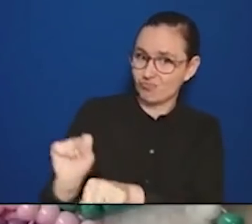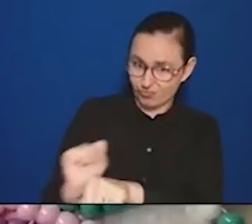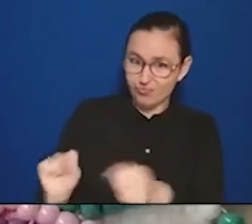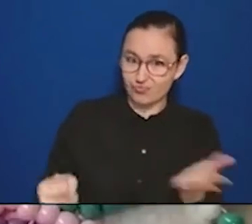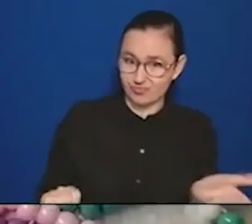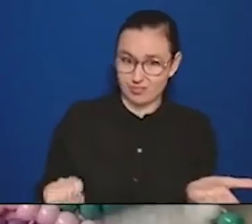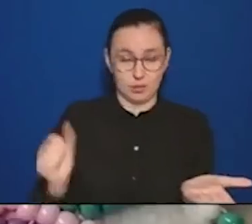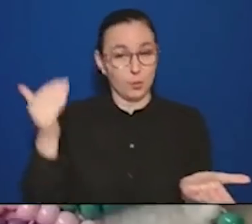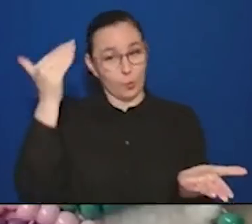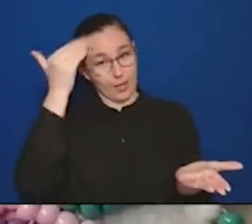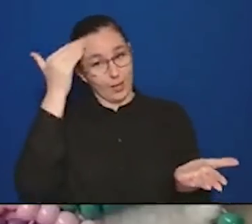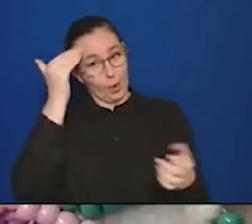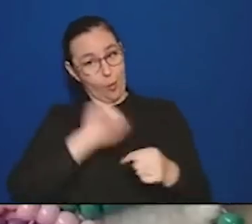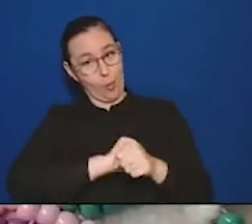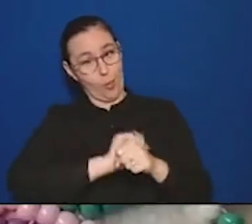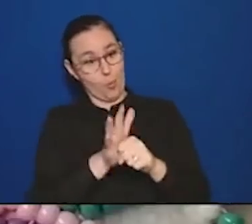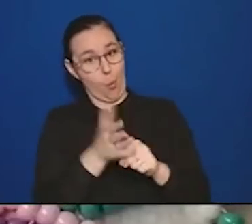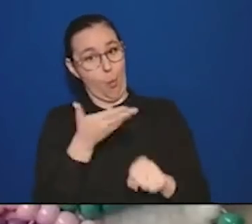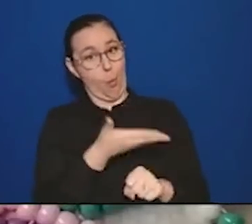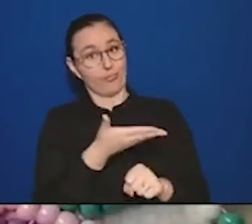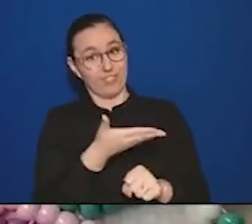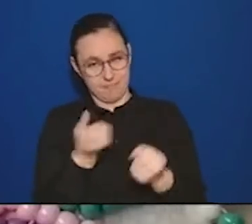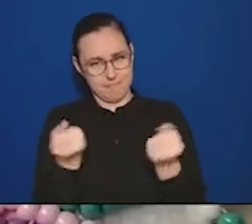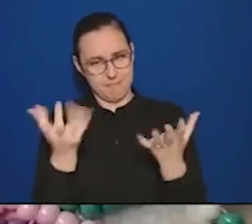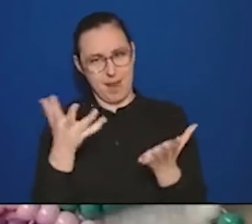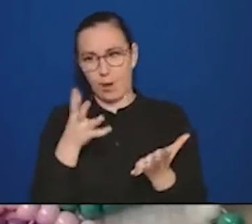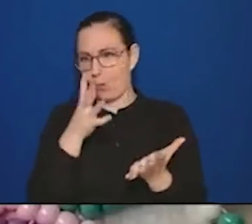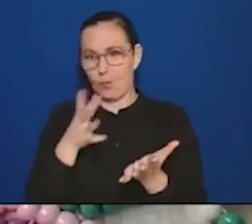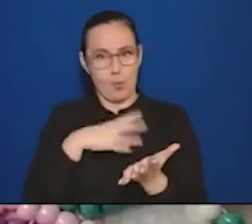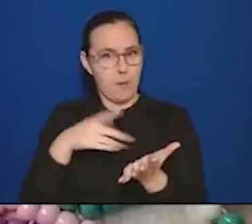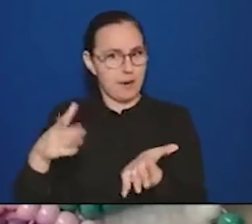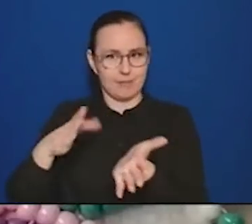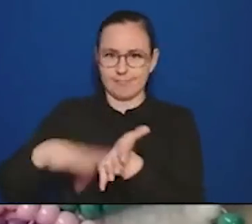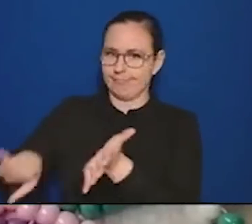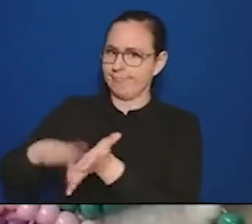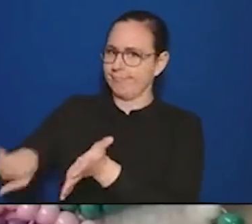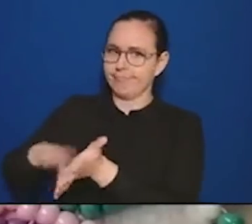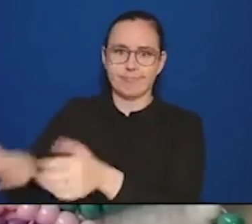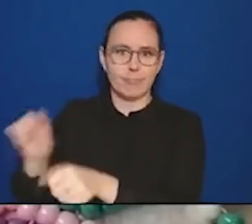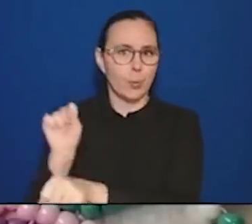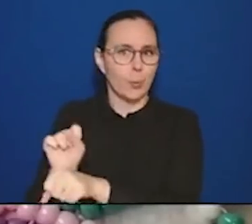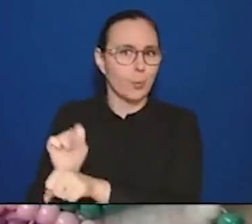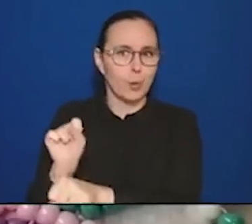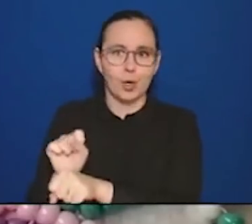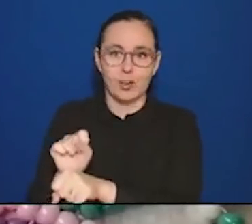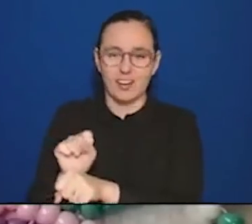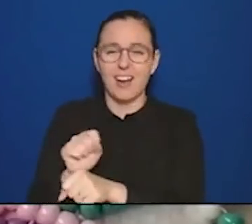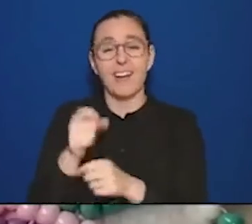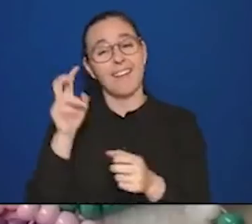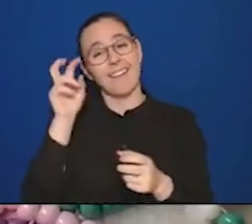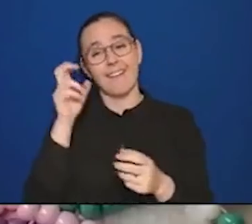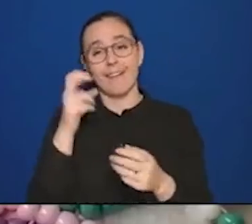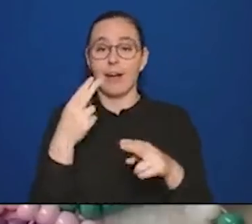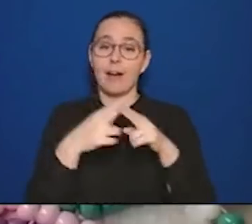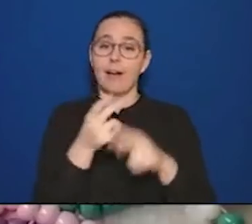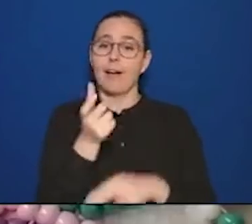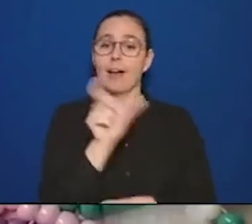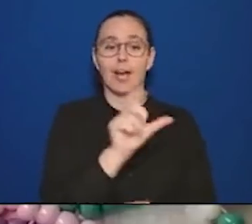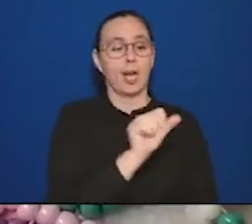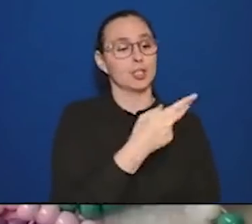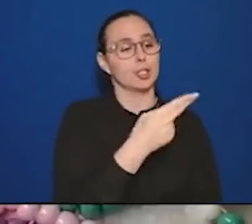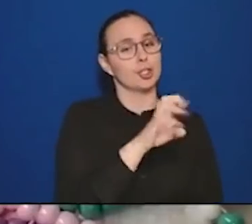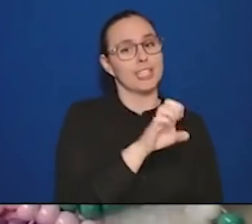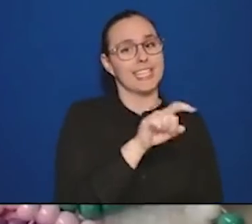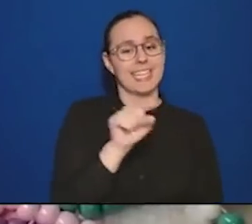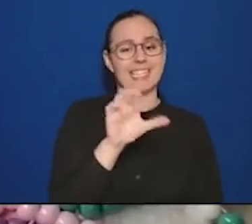force that gave rise to terms like she-cession and shadow pandemic. Indigenous women